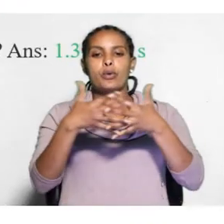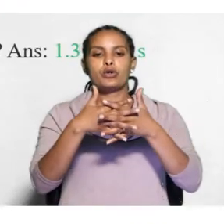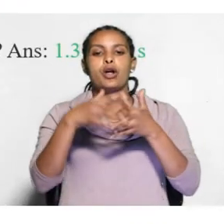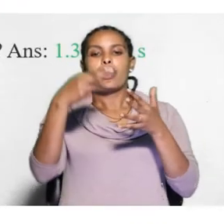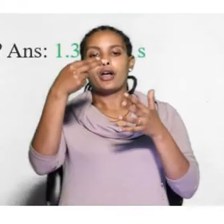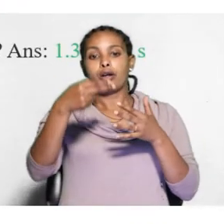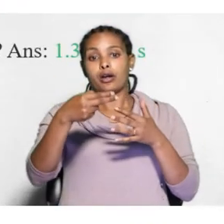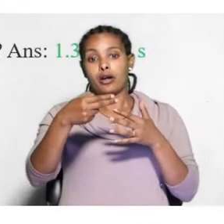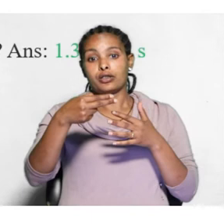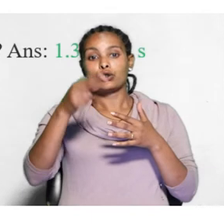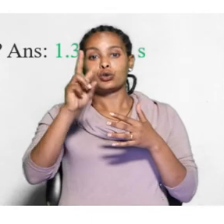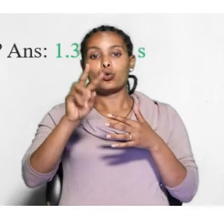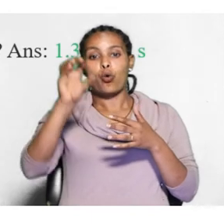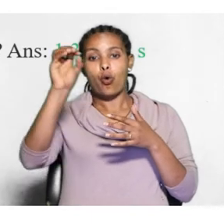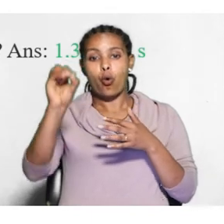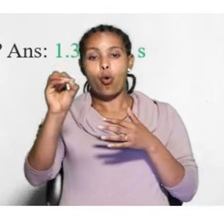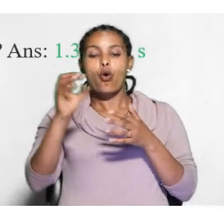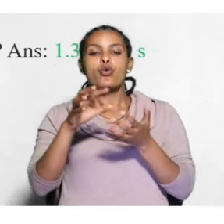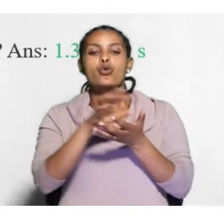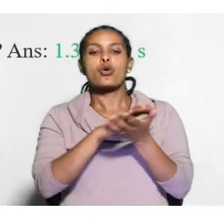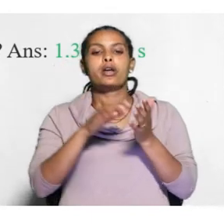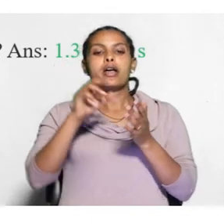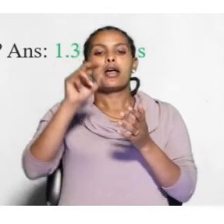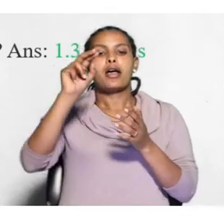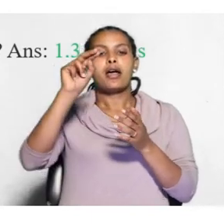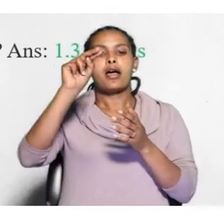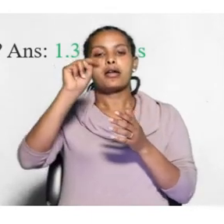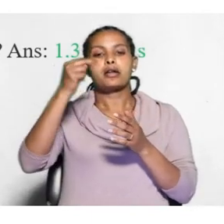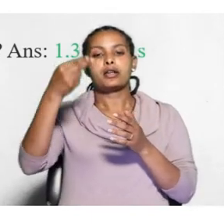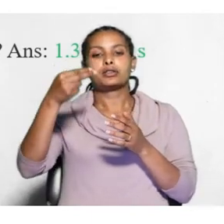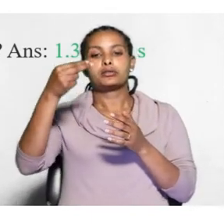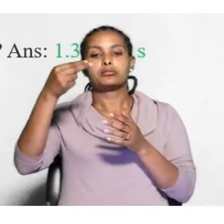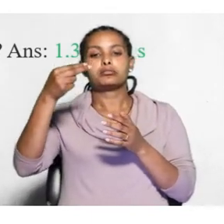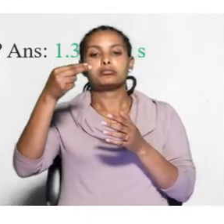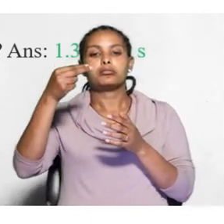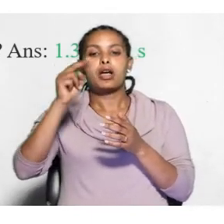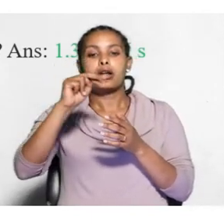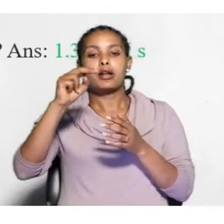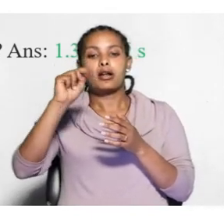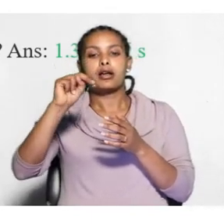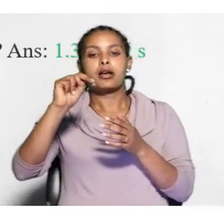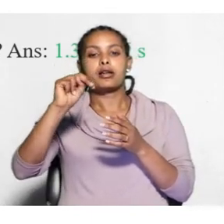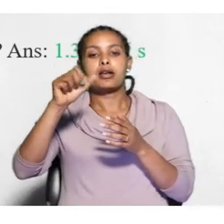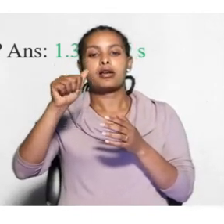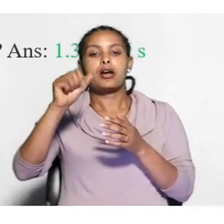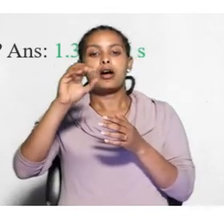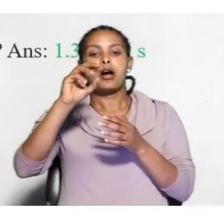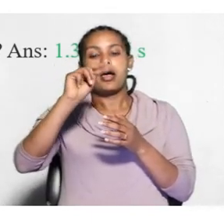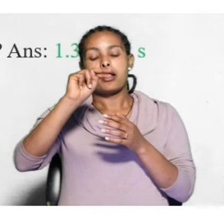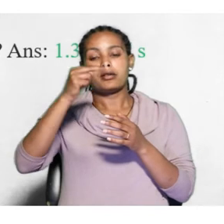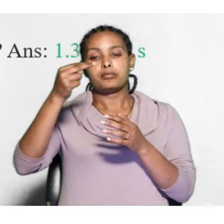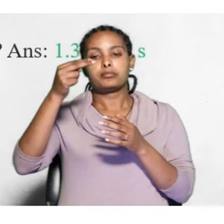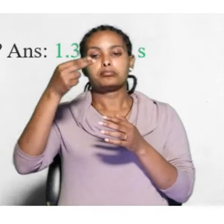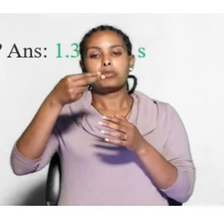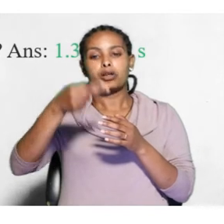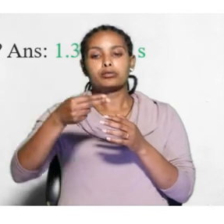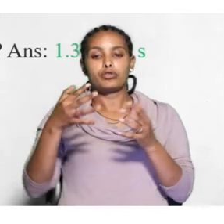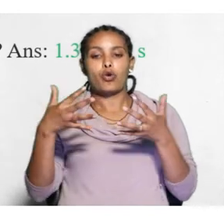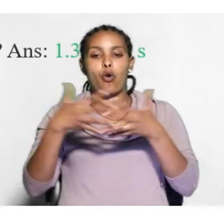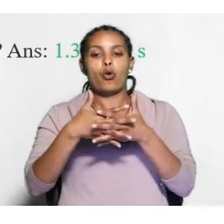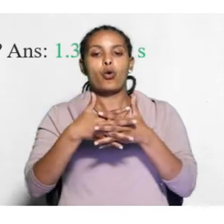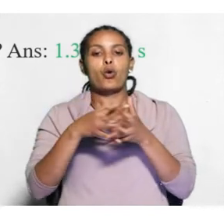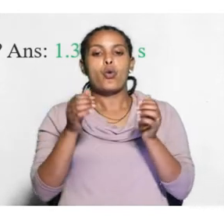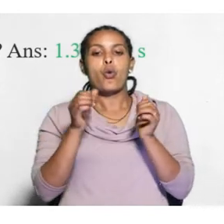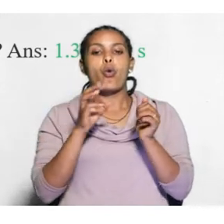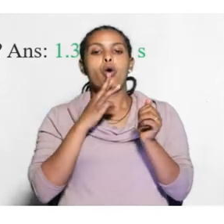of hydrogen peroxide in dilute sodium hydroxide solution is described by the equation hydrogen peroxide decomposed into